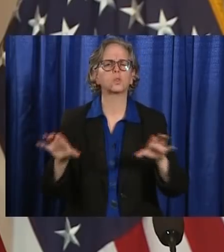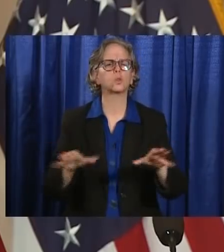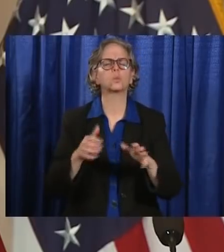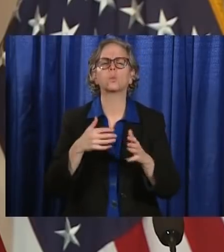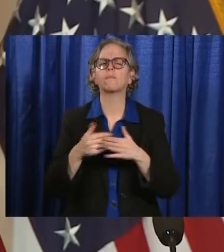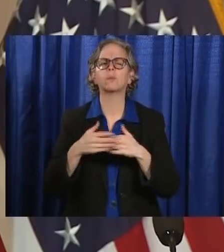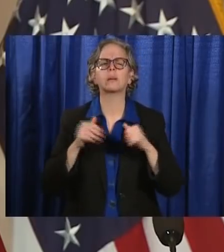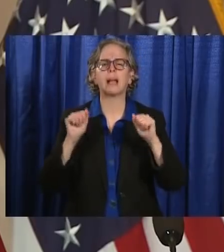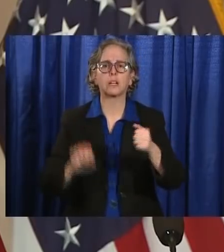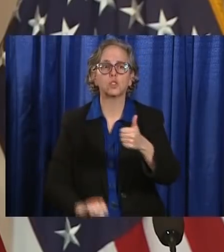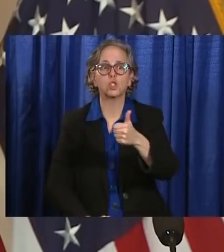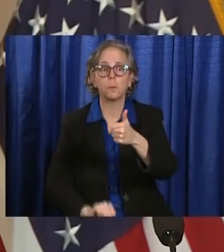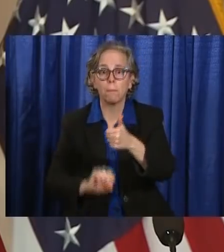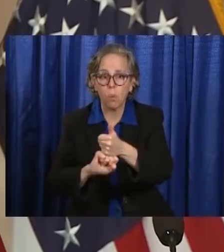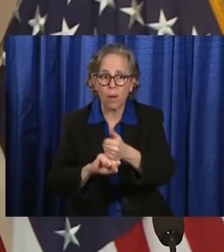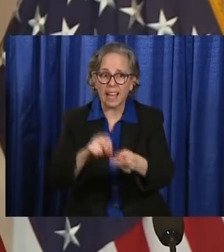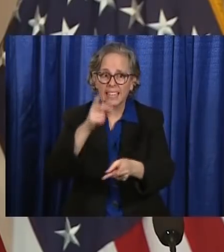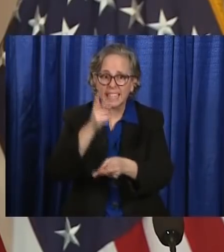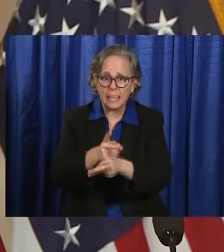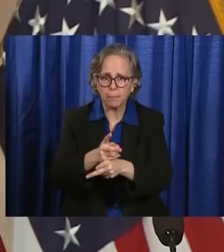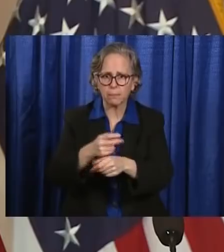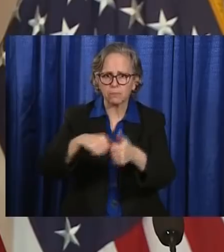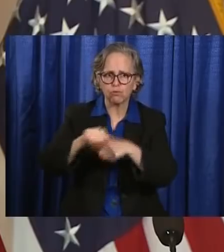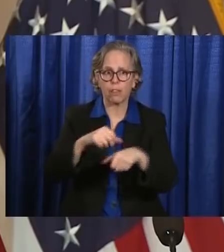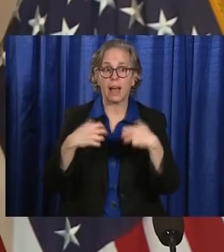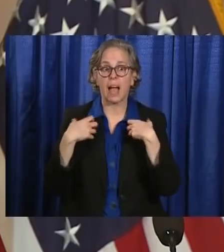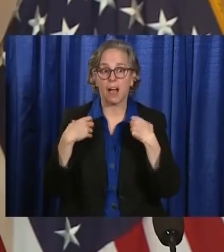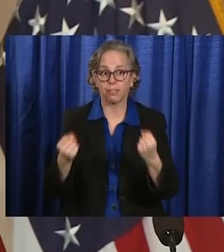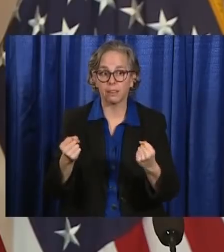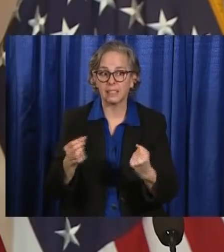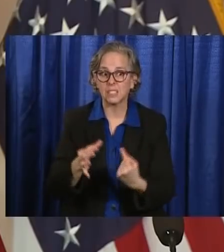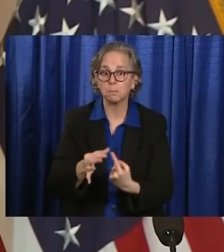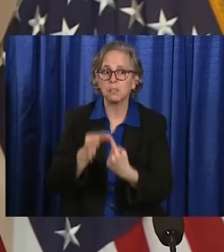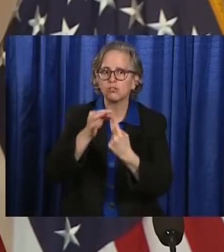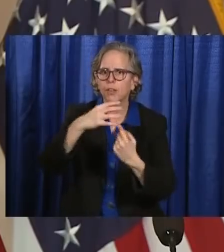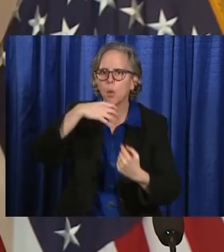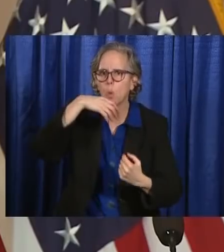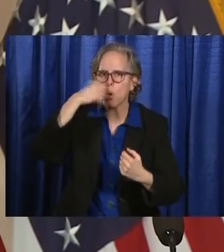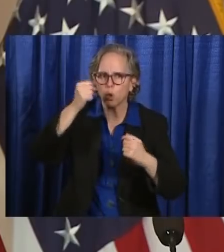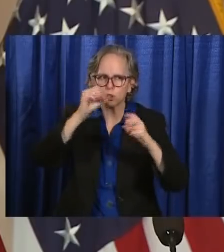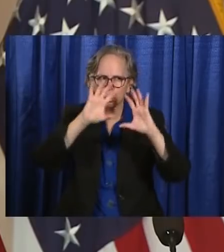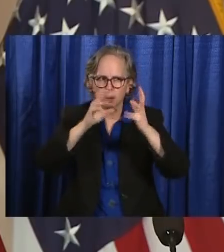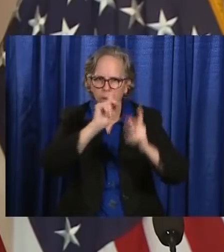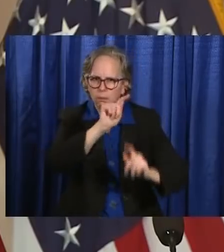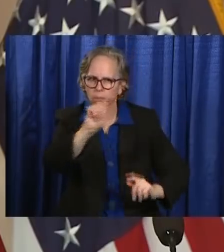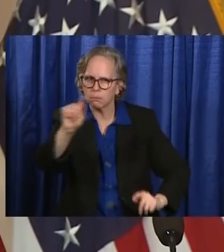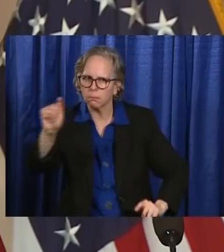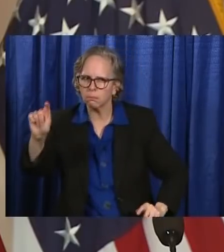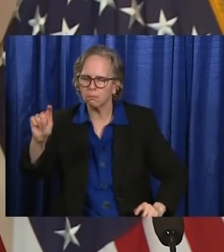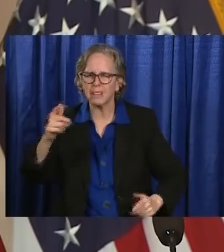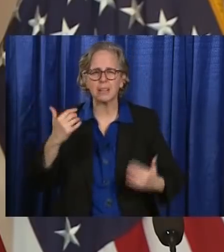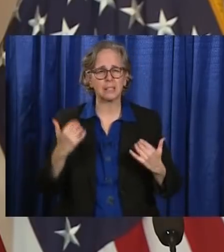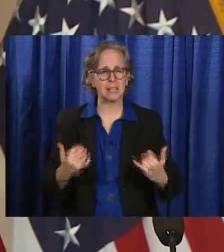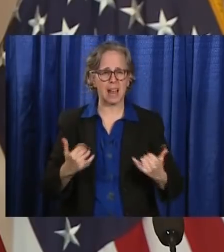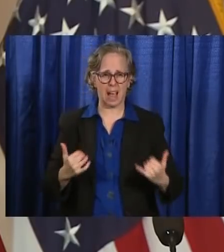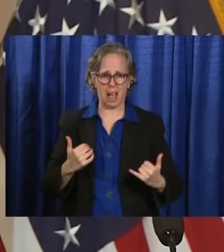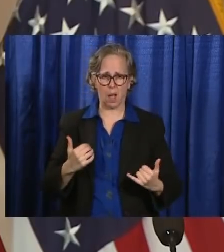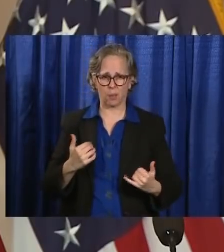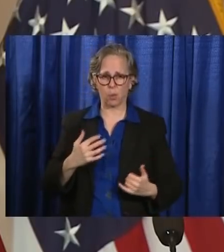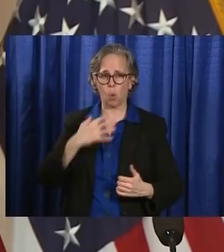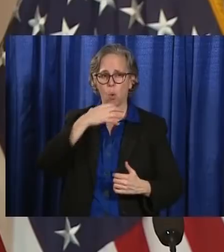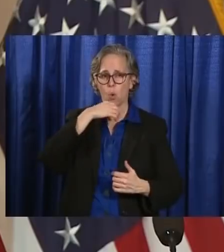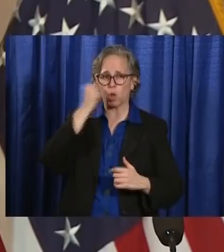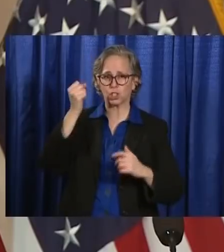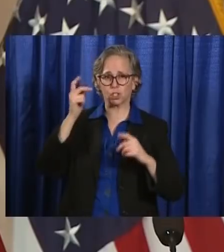adults. By now, we know that COVID, for older adults, they are in the high-risk